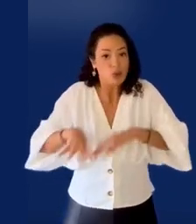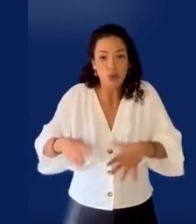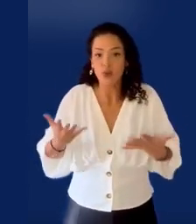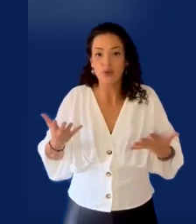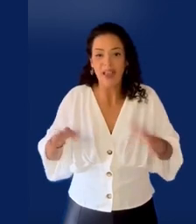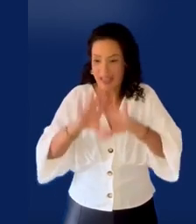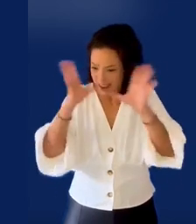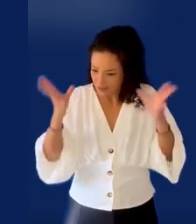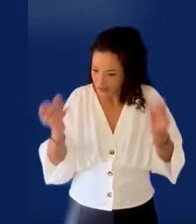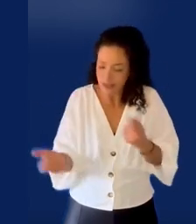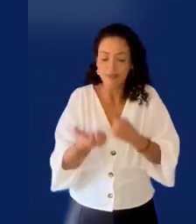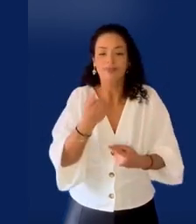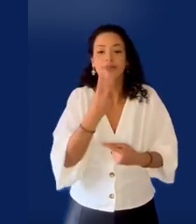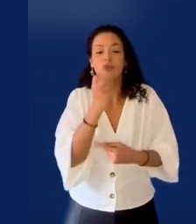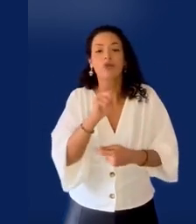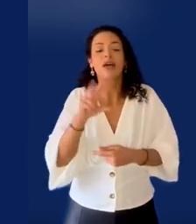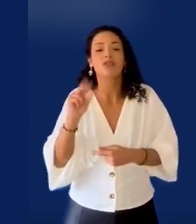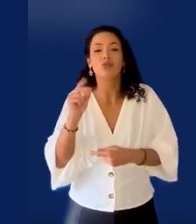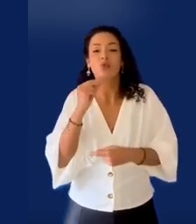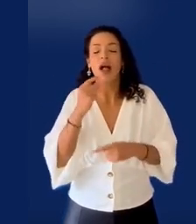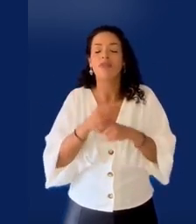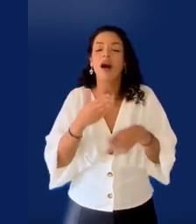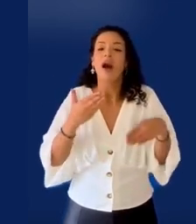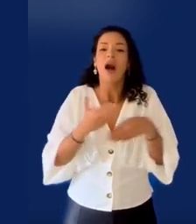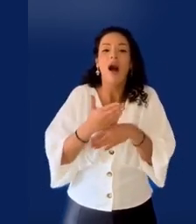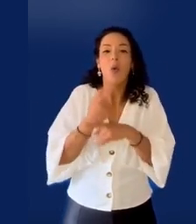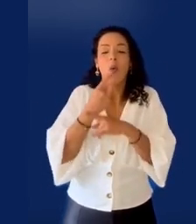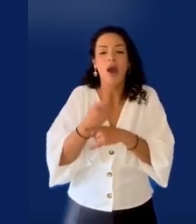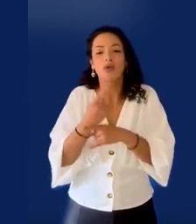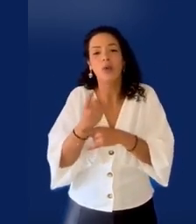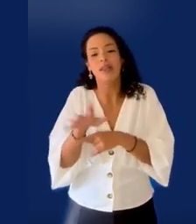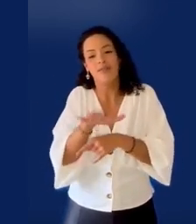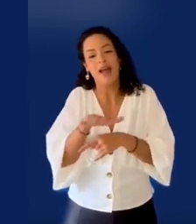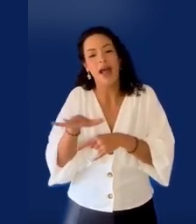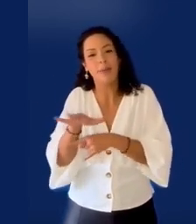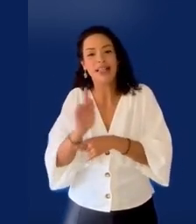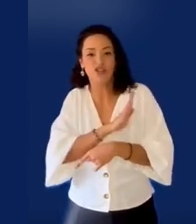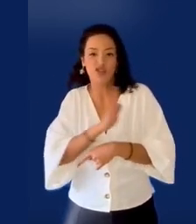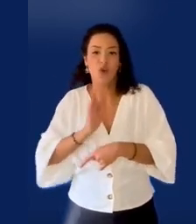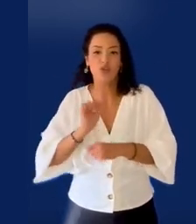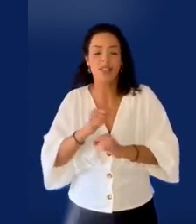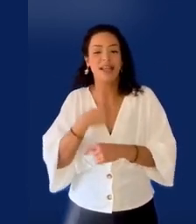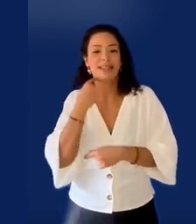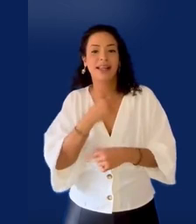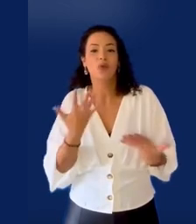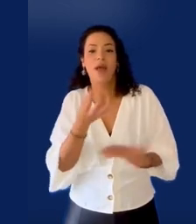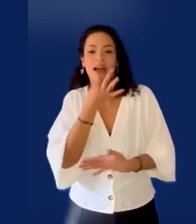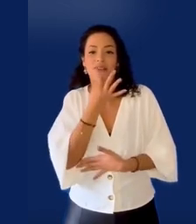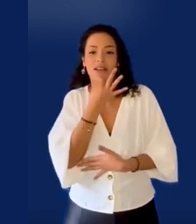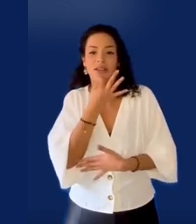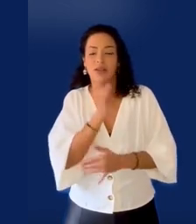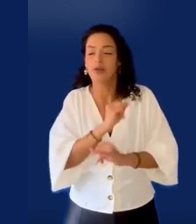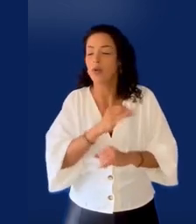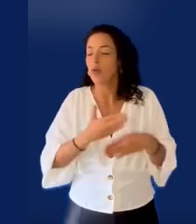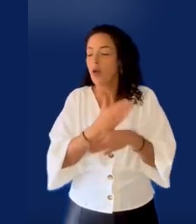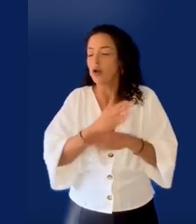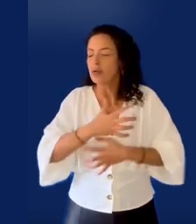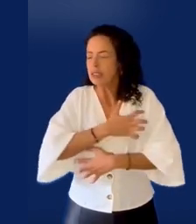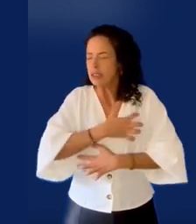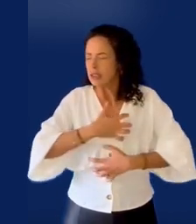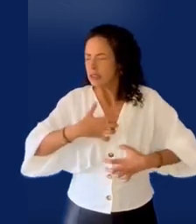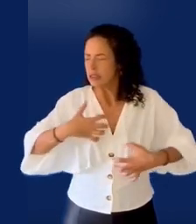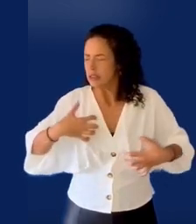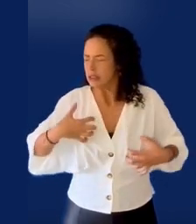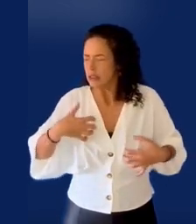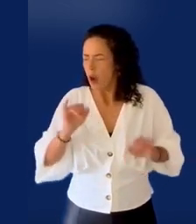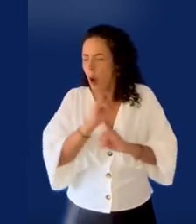In 2012, I worked with bereaved military families who'd lost a loved one whilst they were serving in Afghanistan. The work was harrowing, punctuated by horror and